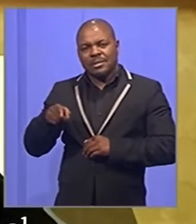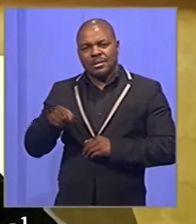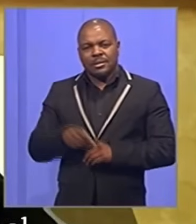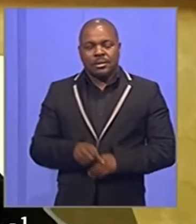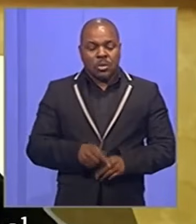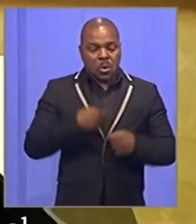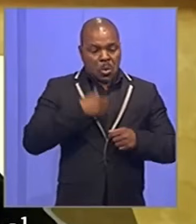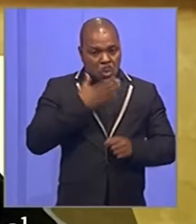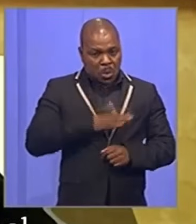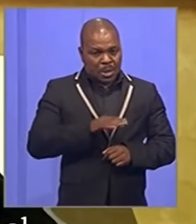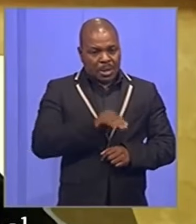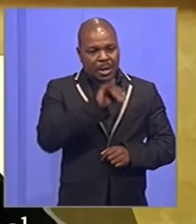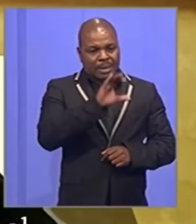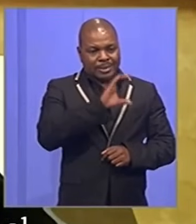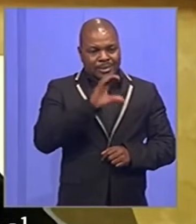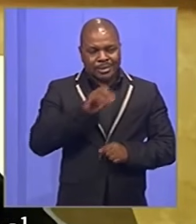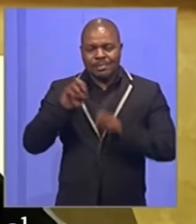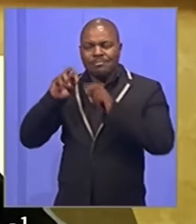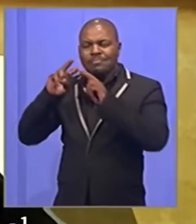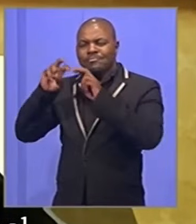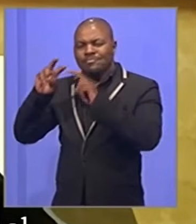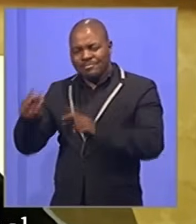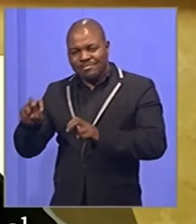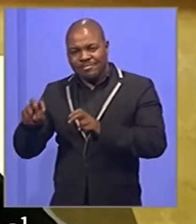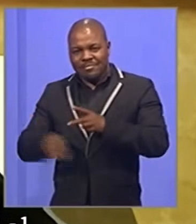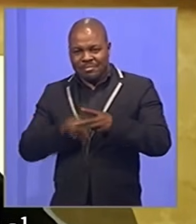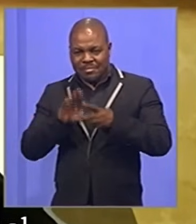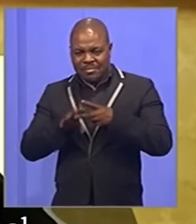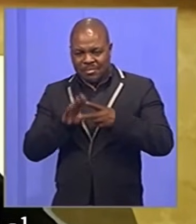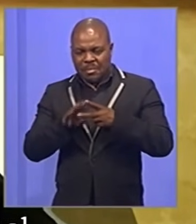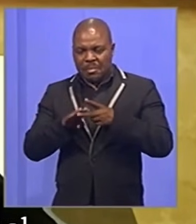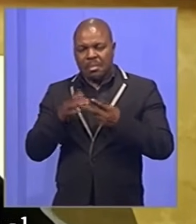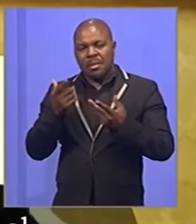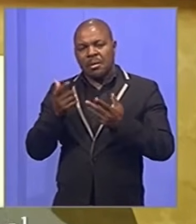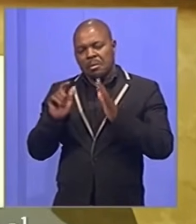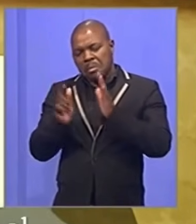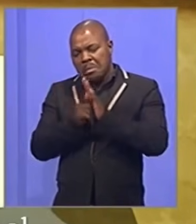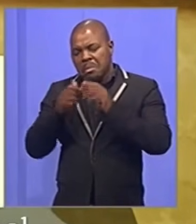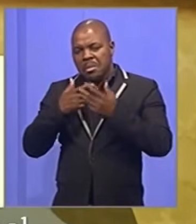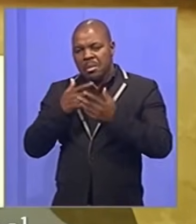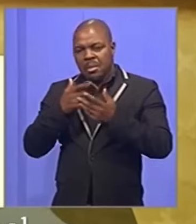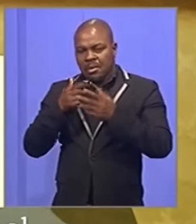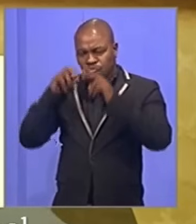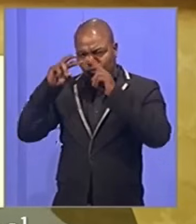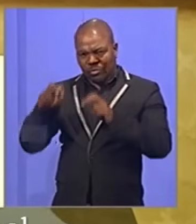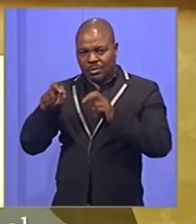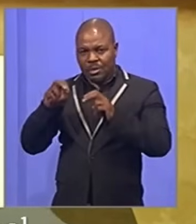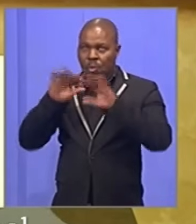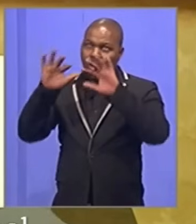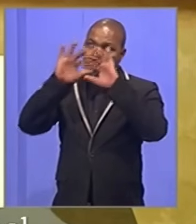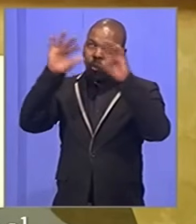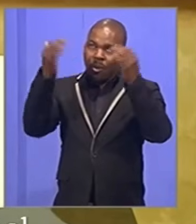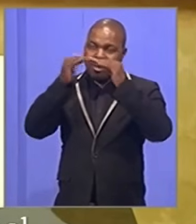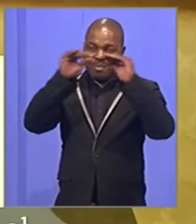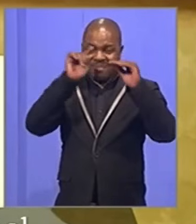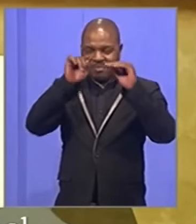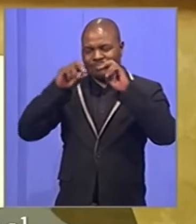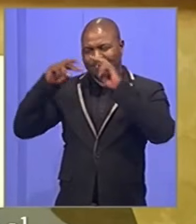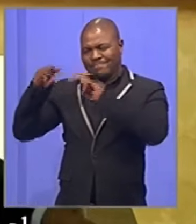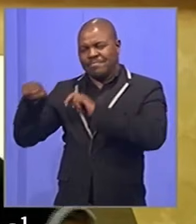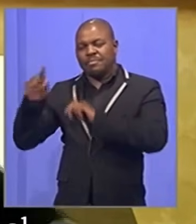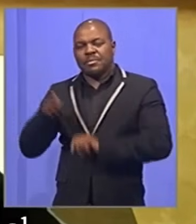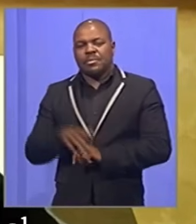to investigate, and of course, legal measures then need to be taken at that global level. Of